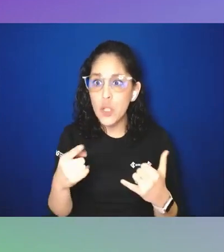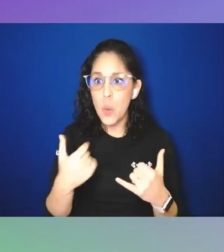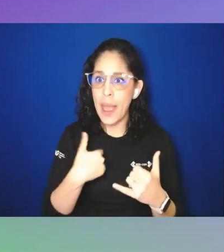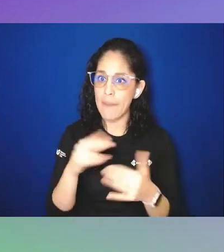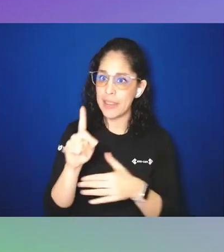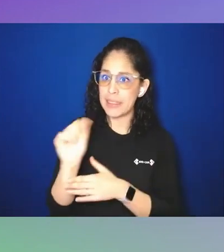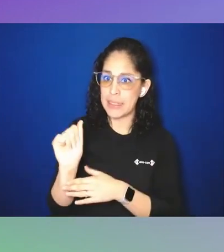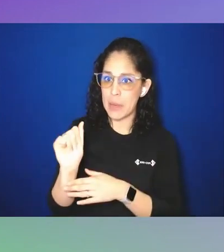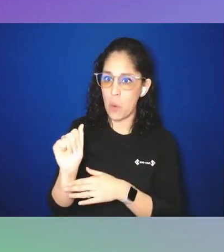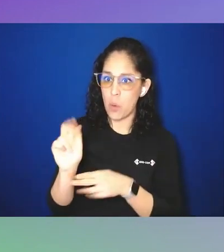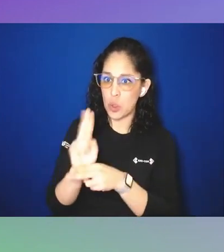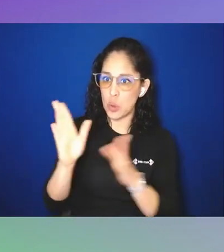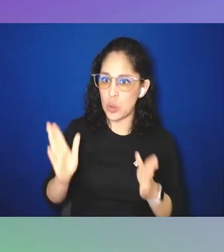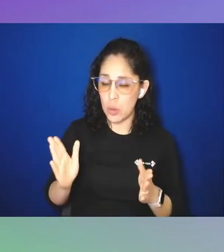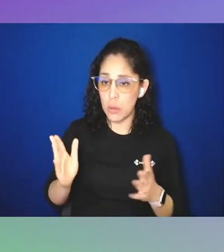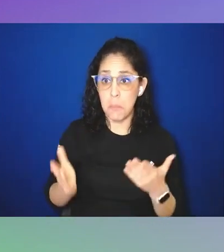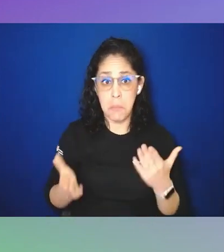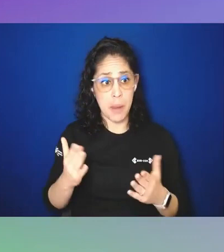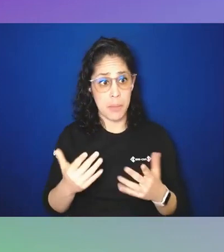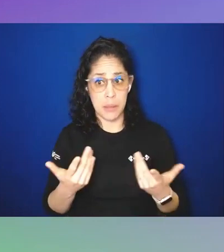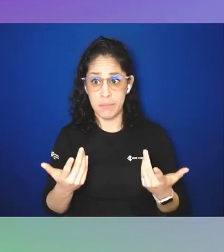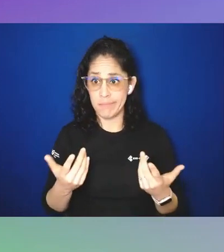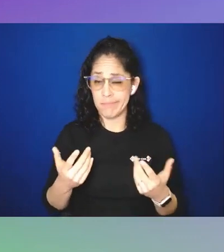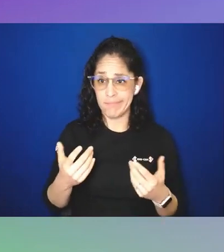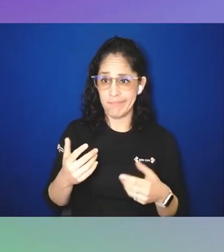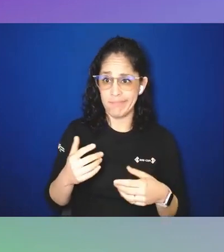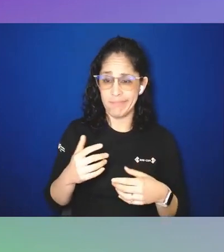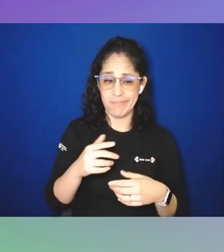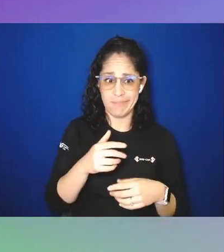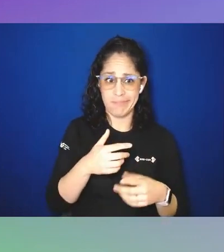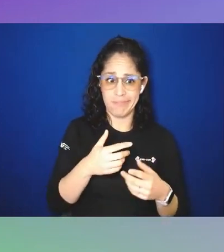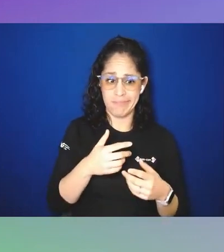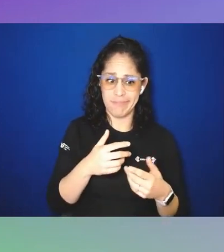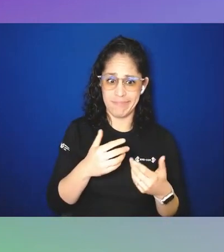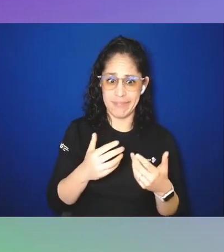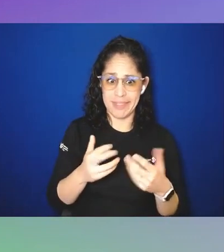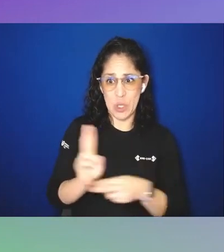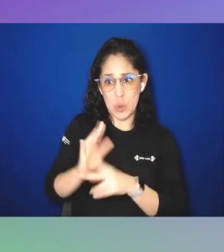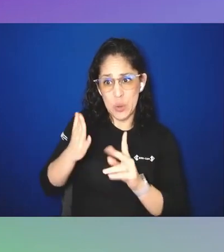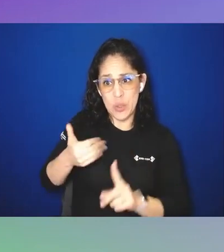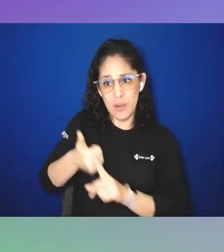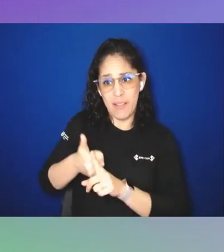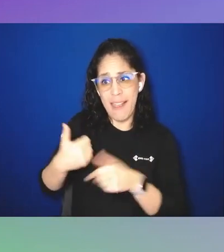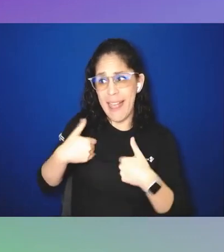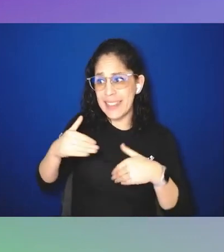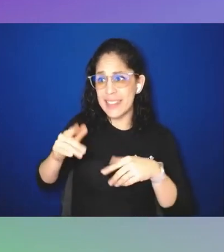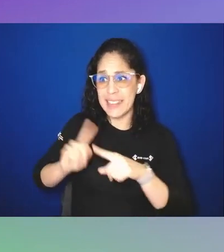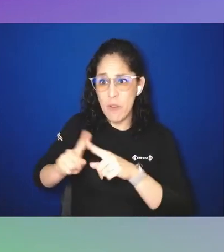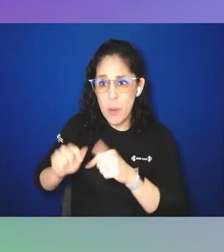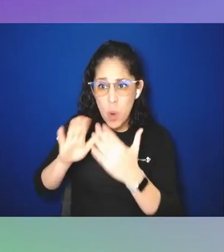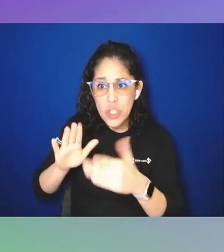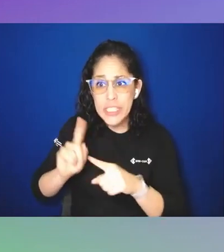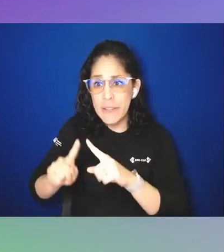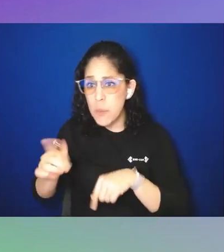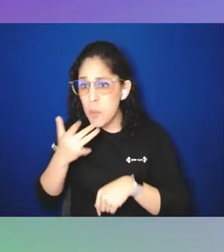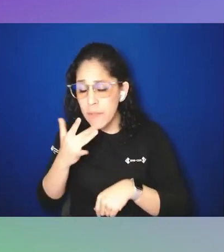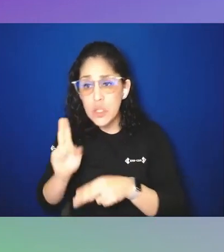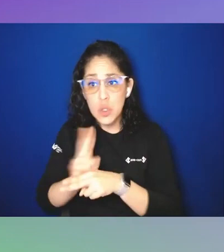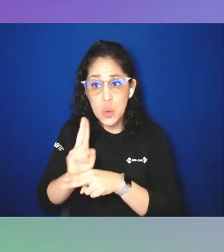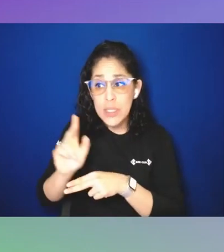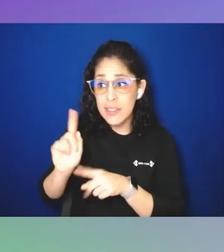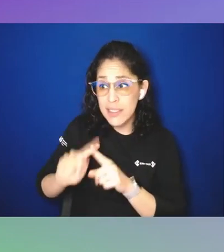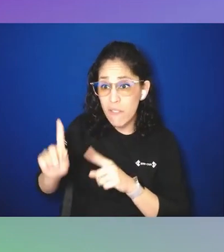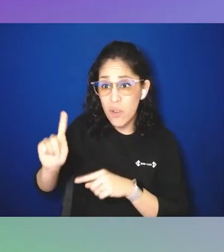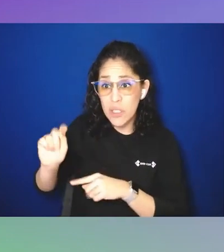not necessarily even a disabled user, but a user who has different ways of doing things, different preferences, uses different tools or what have